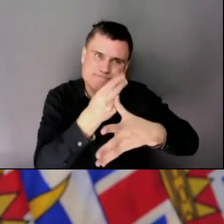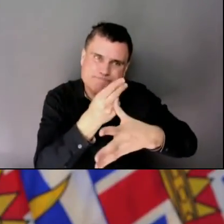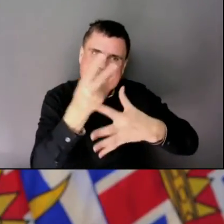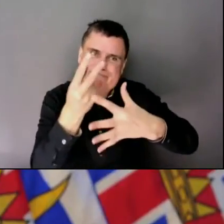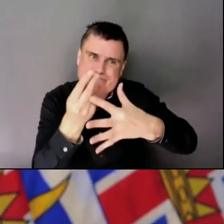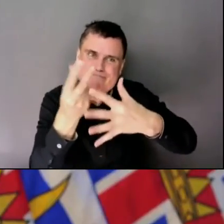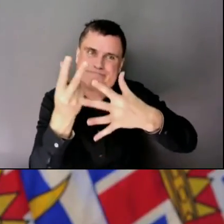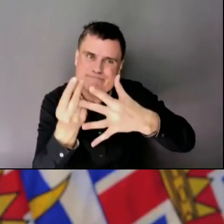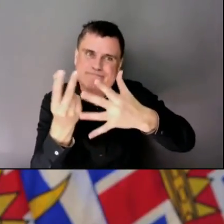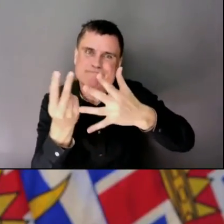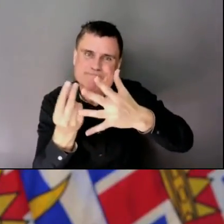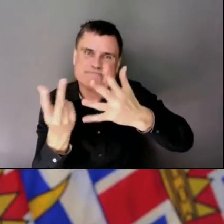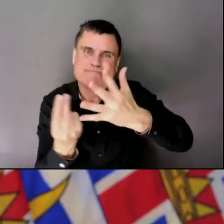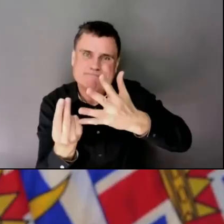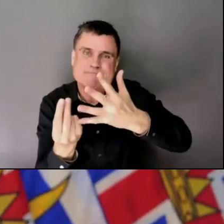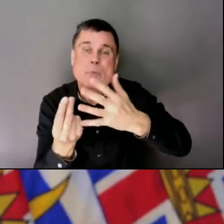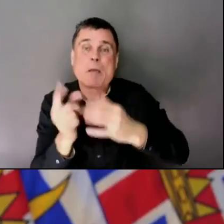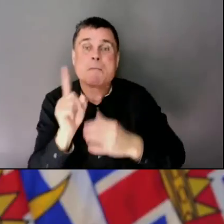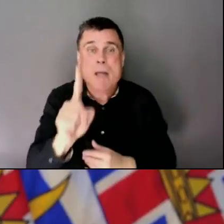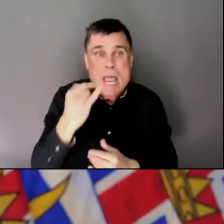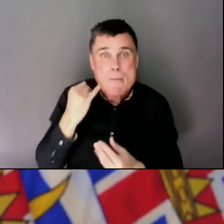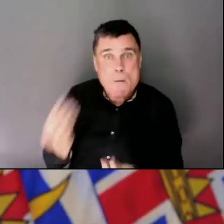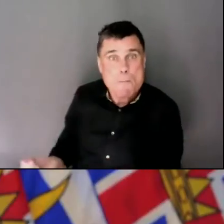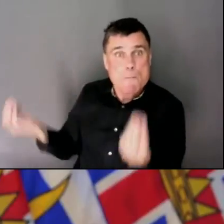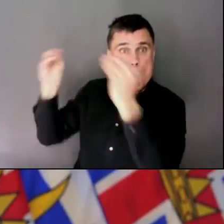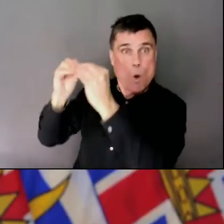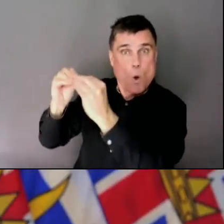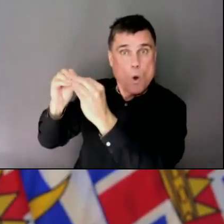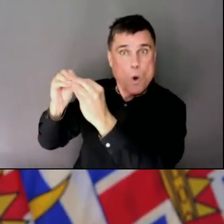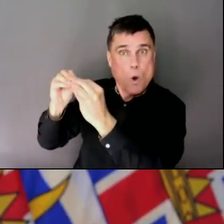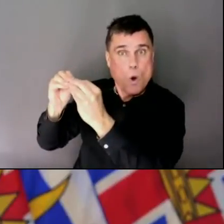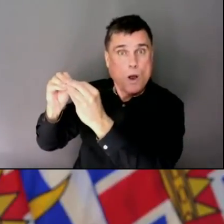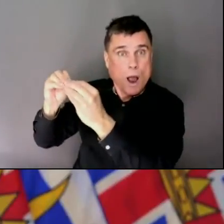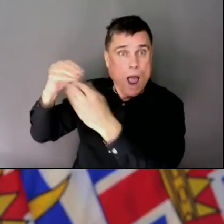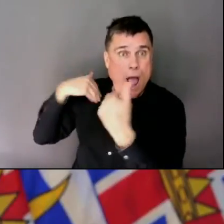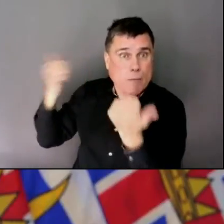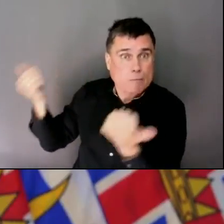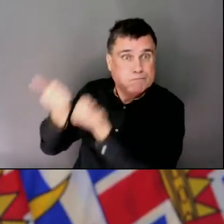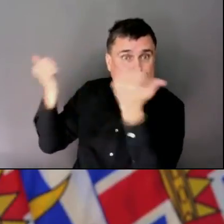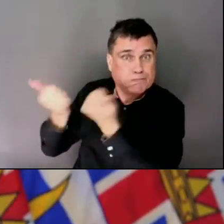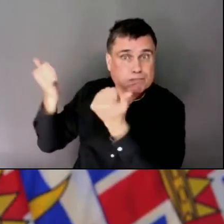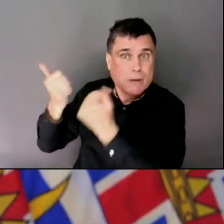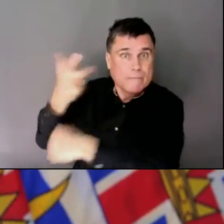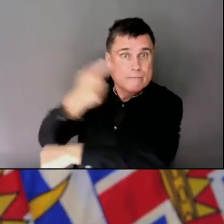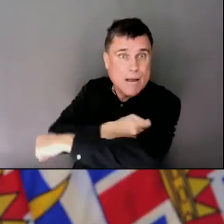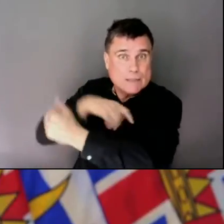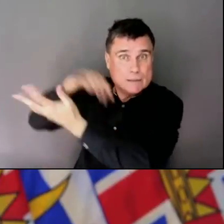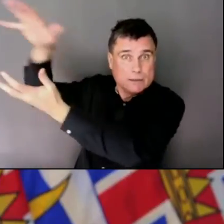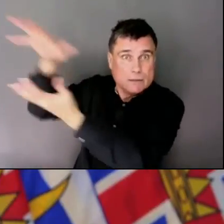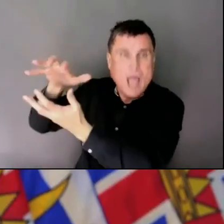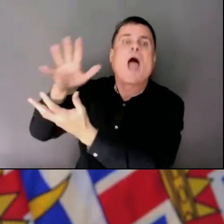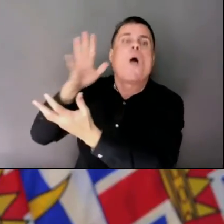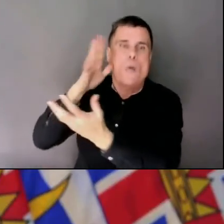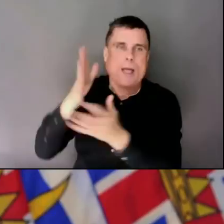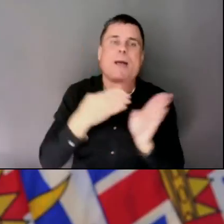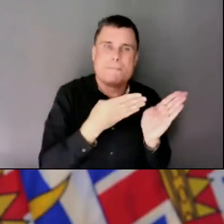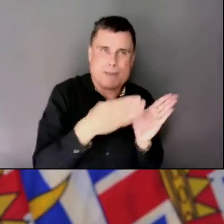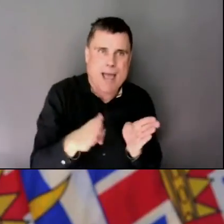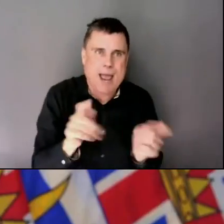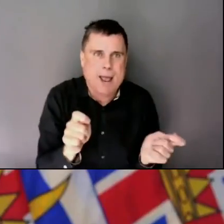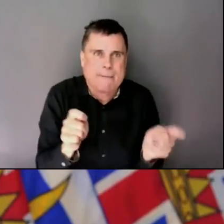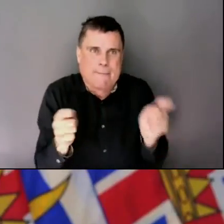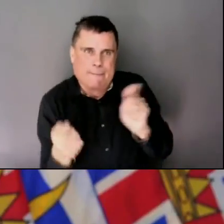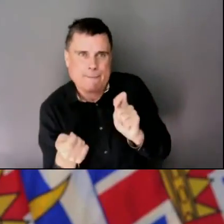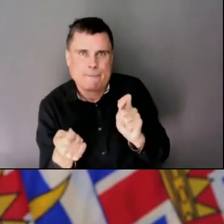if and when we have other vaccines that are available, we will be thinking of and planning for separate streams